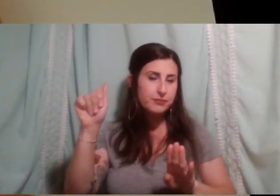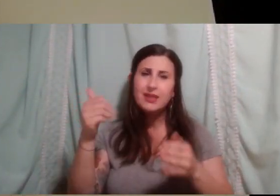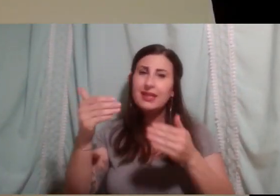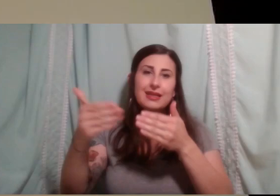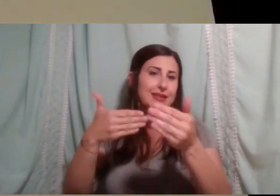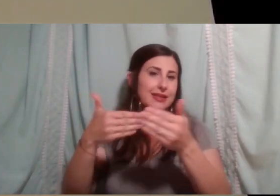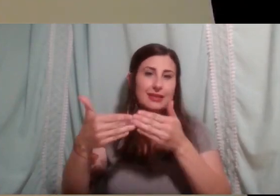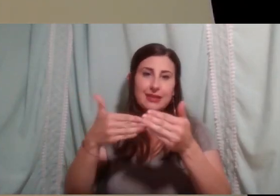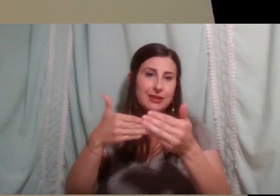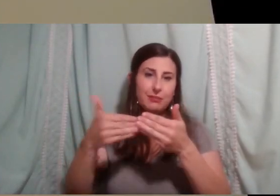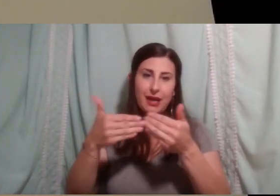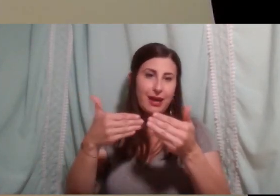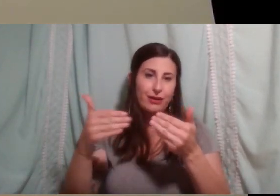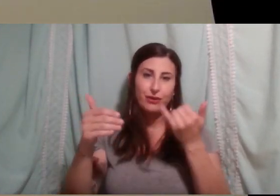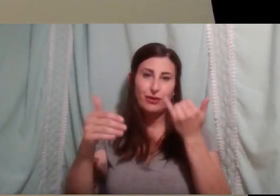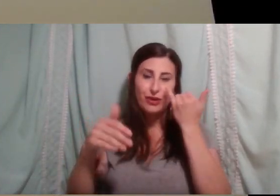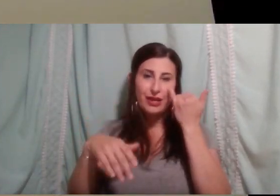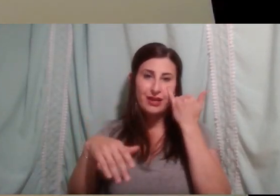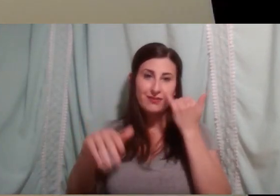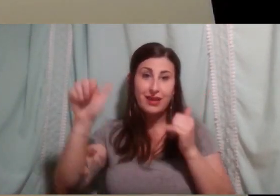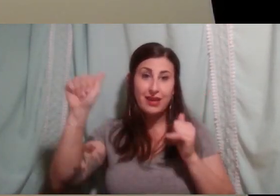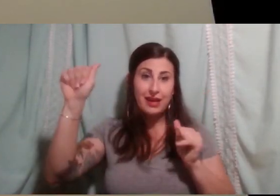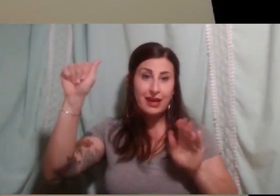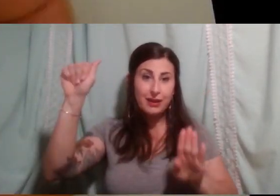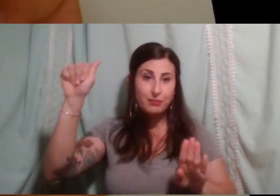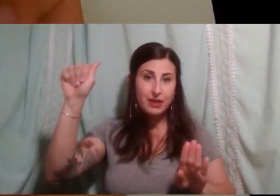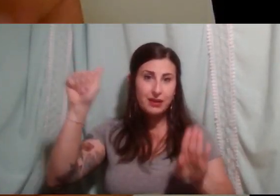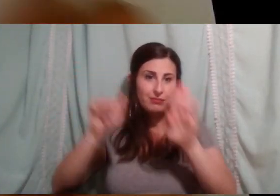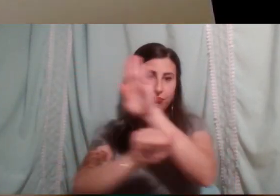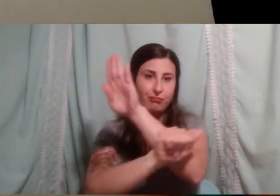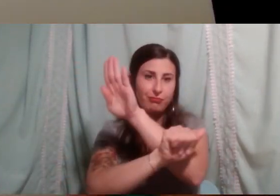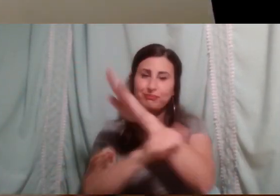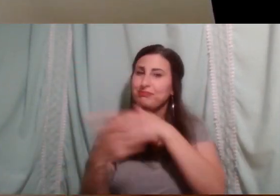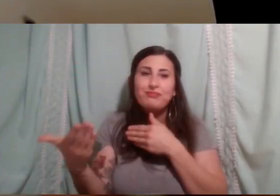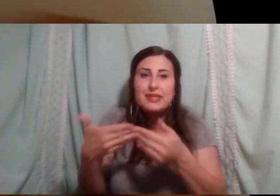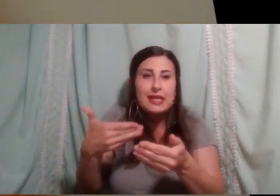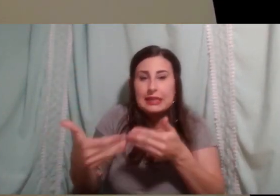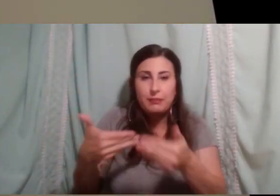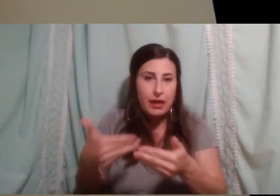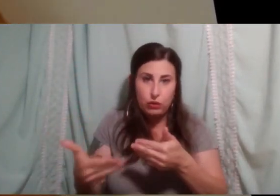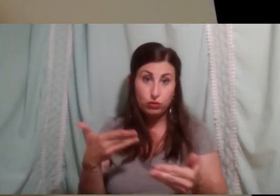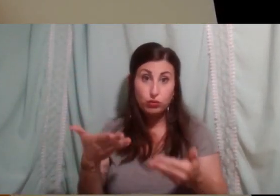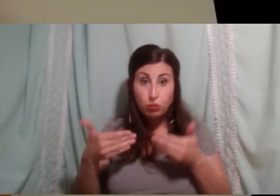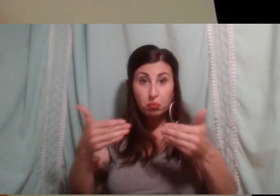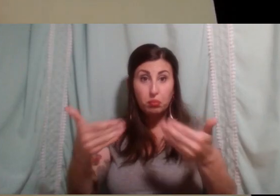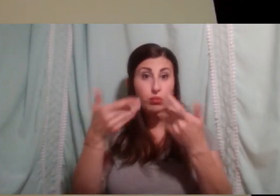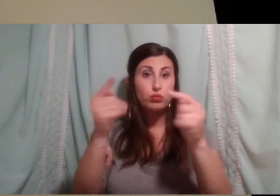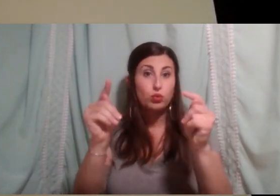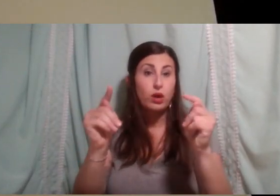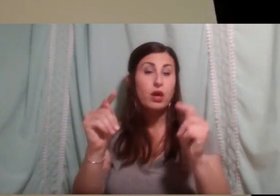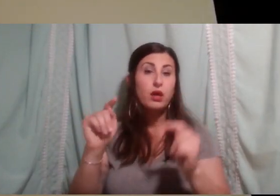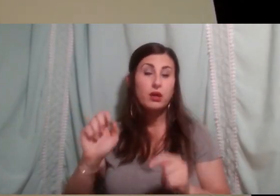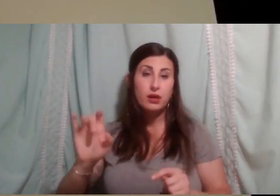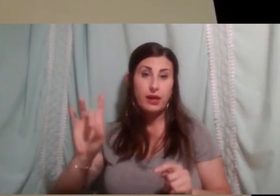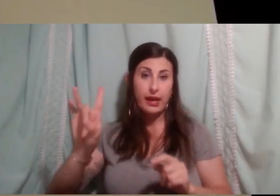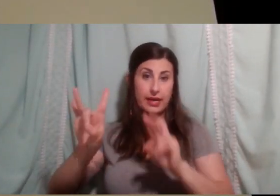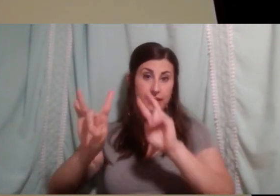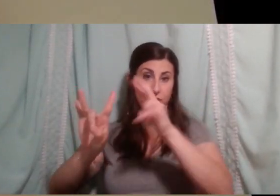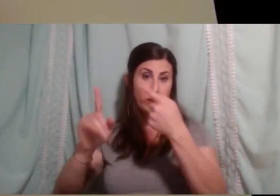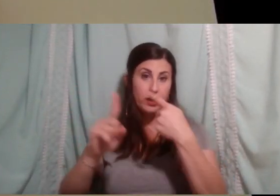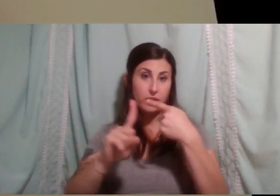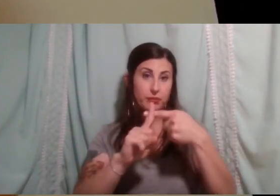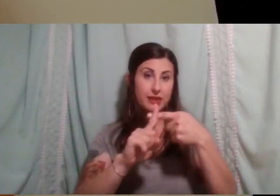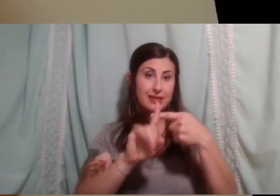is B. It doesn't matter if you put this as B and this is A. It doesn't matter. So let's go ahead and try this. So